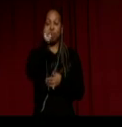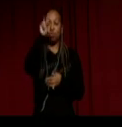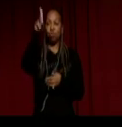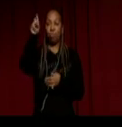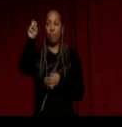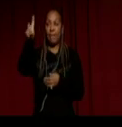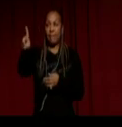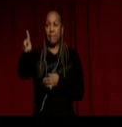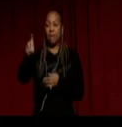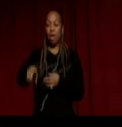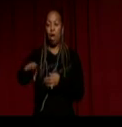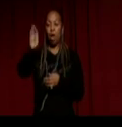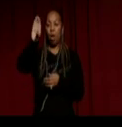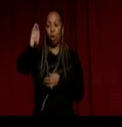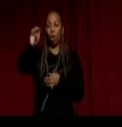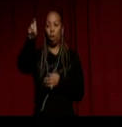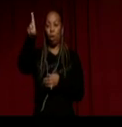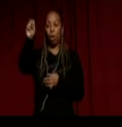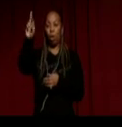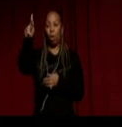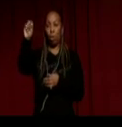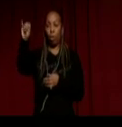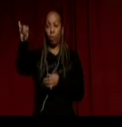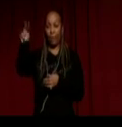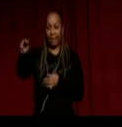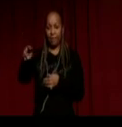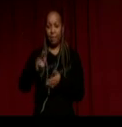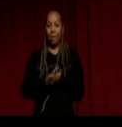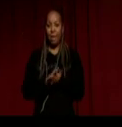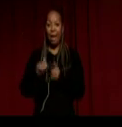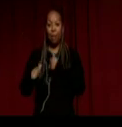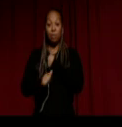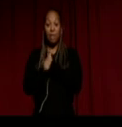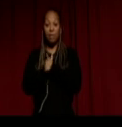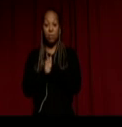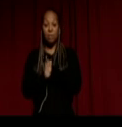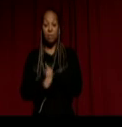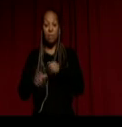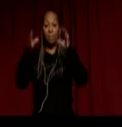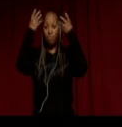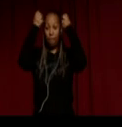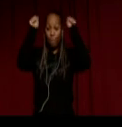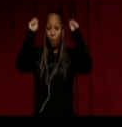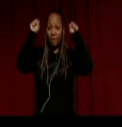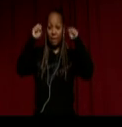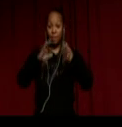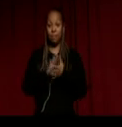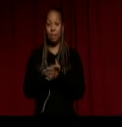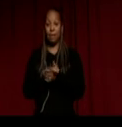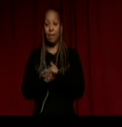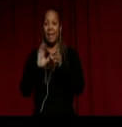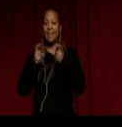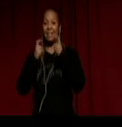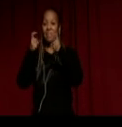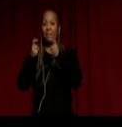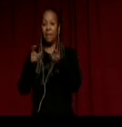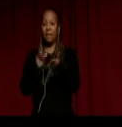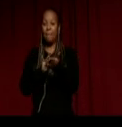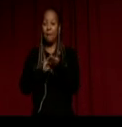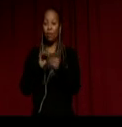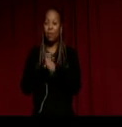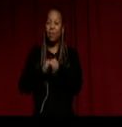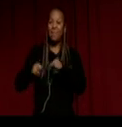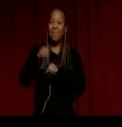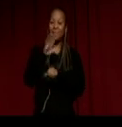hydroxychloroquine, yes, that the president was pushing. How dangerous is it that the President of the United States is giving medical advice